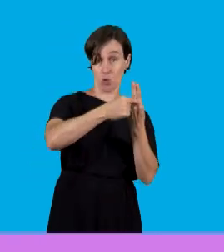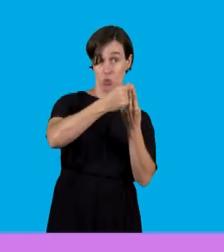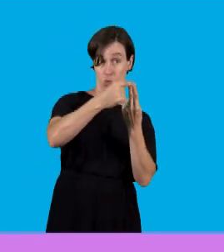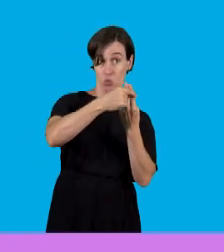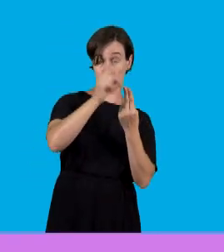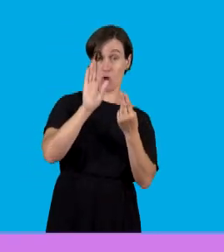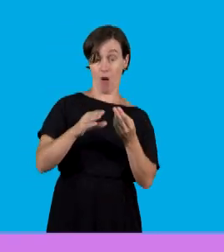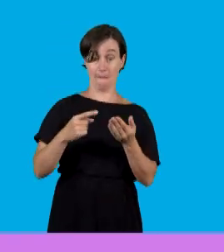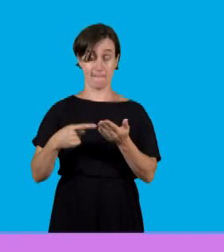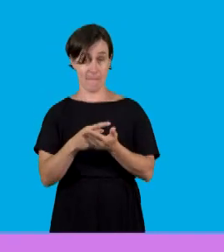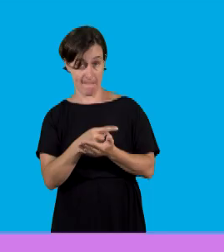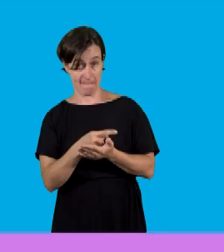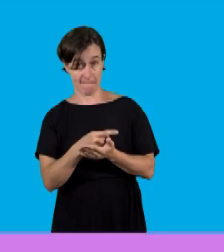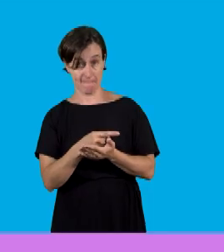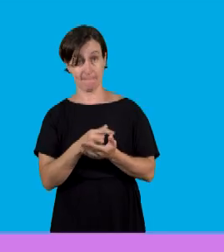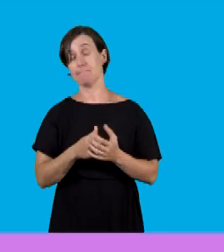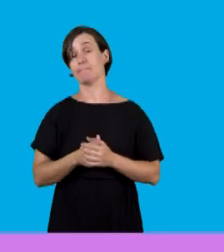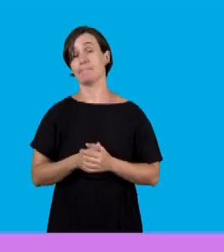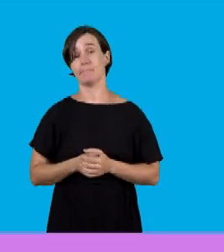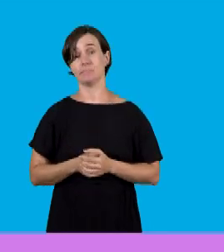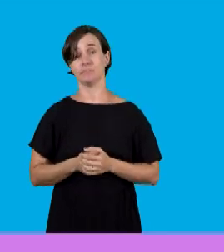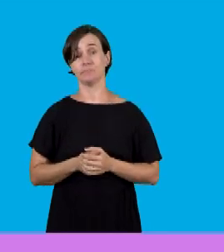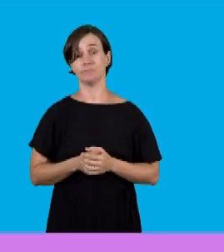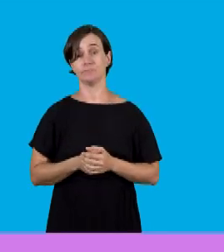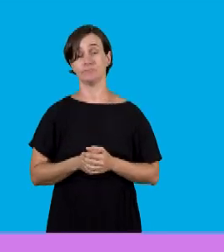unit on the map